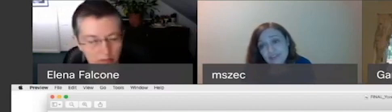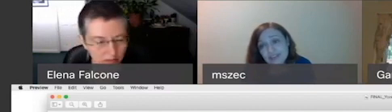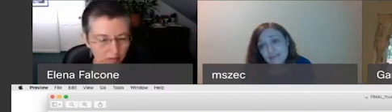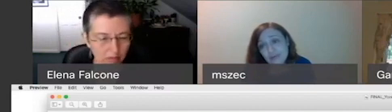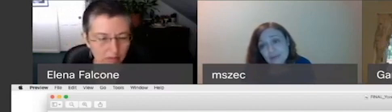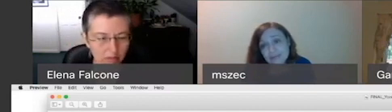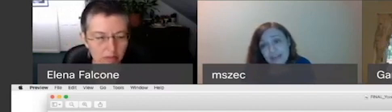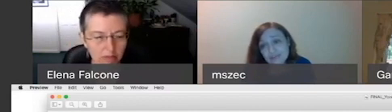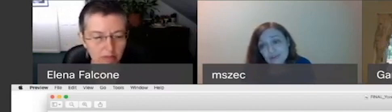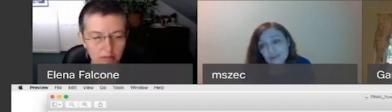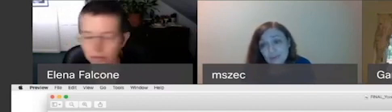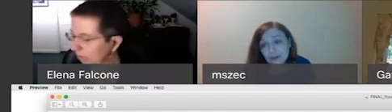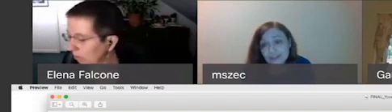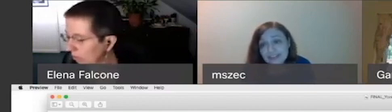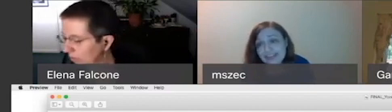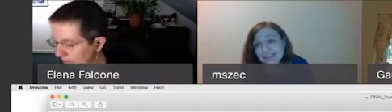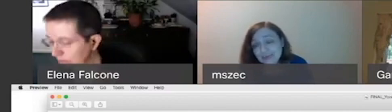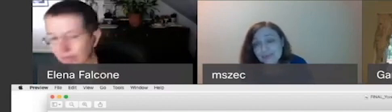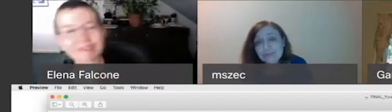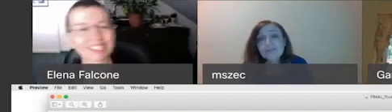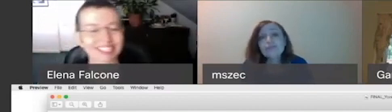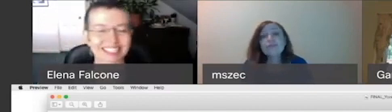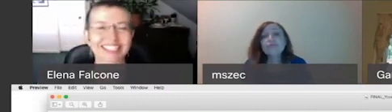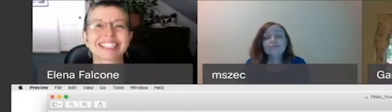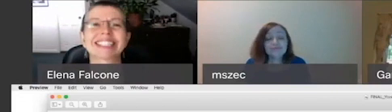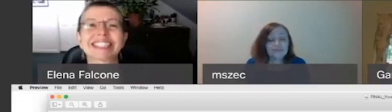Senior Law Day Info website to learn more. Thank you.